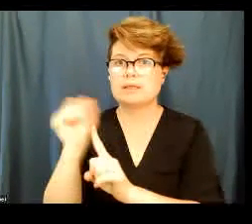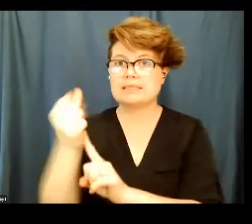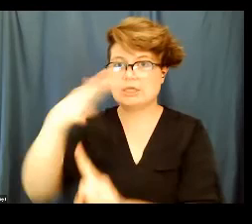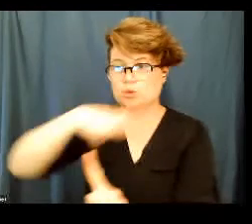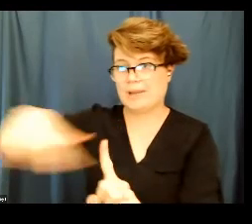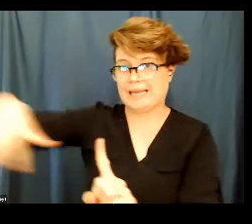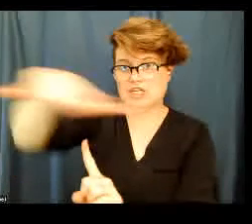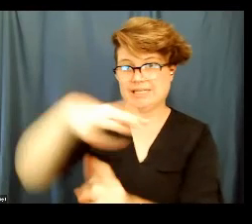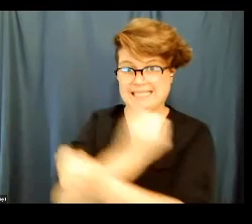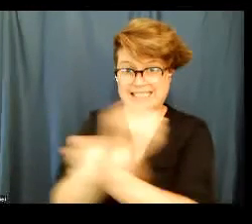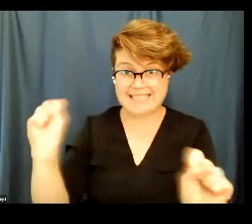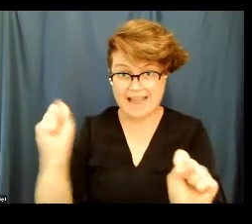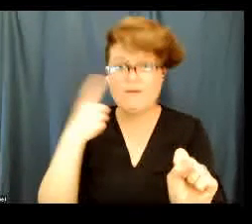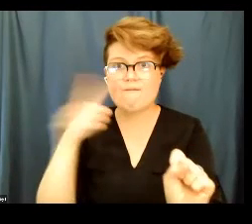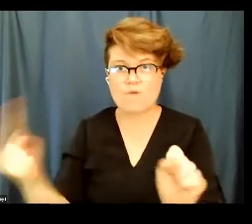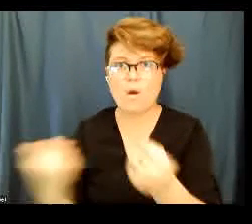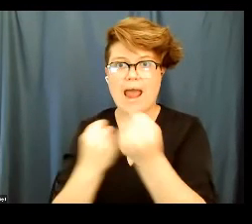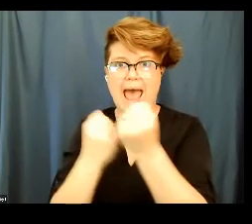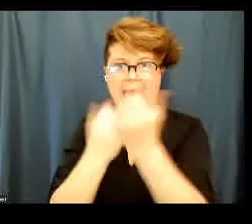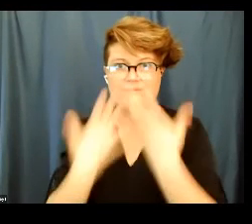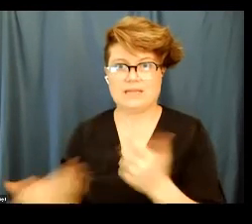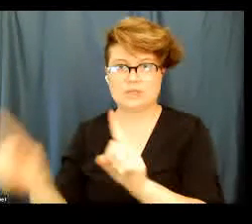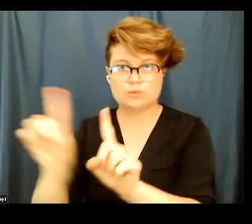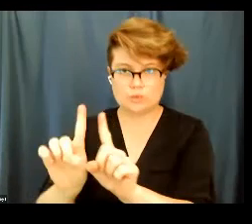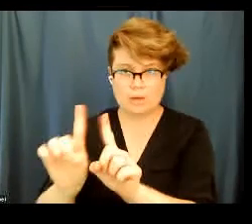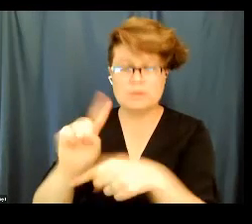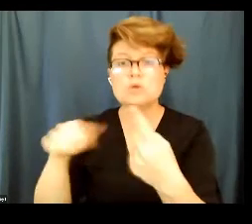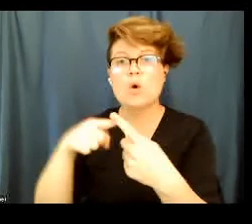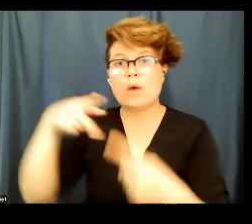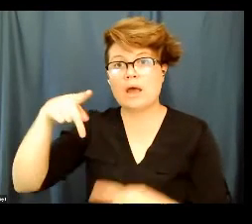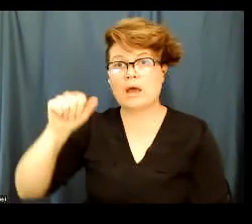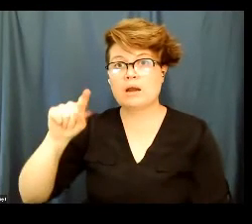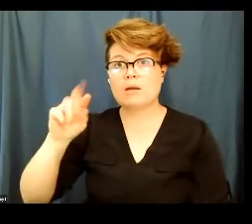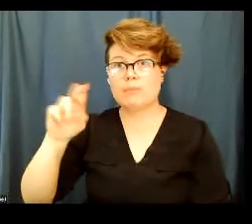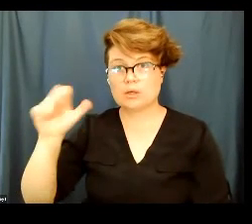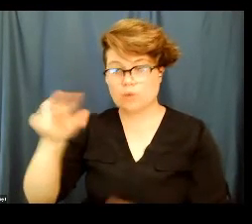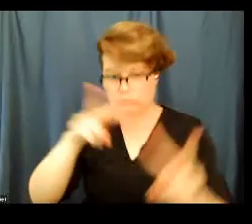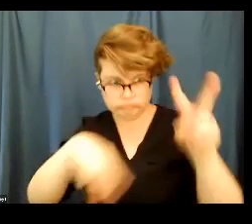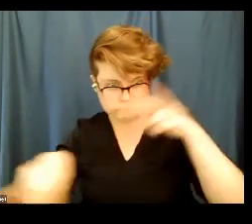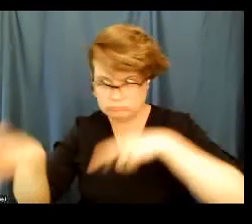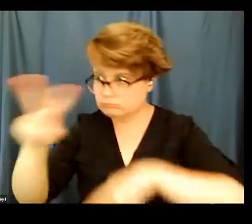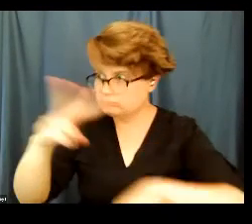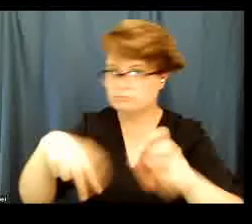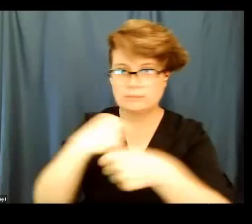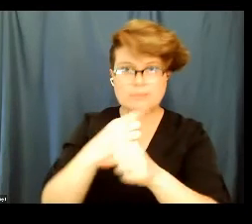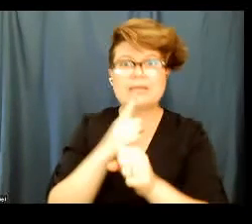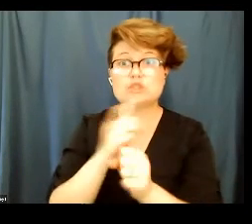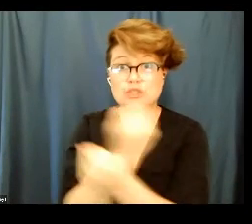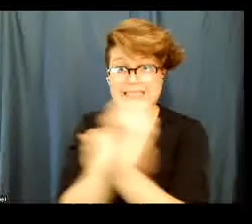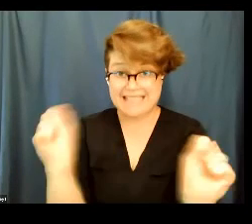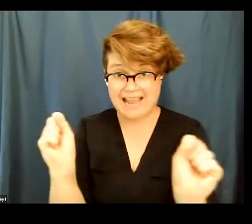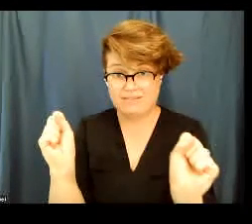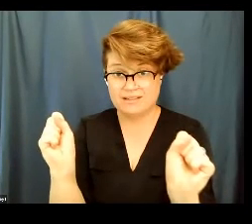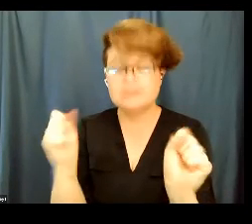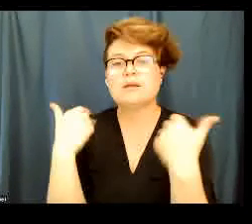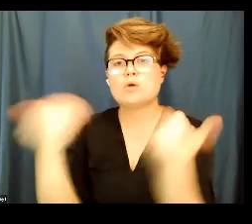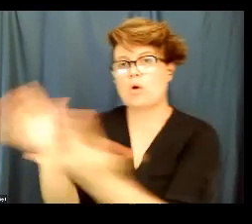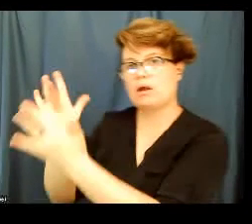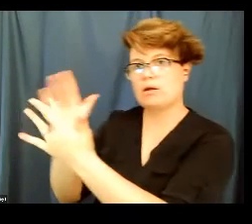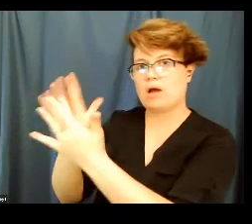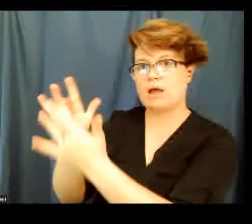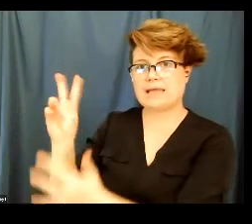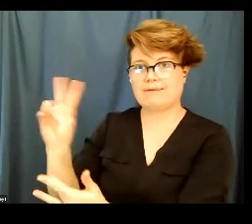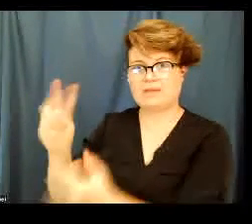so once patrol has identified the scene is safe for a victim advocate, then they can go ahead and contact the victim